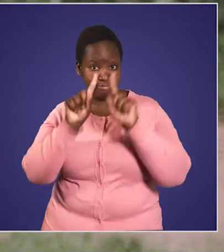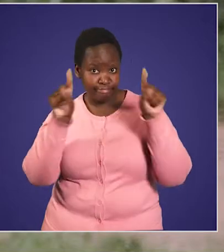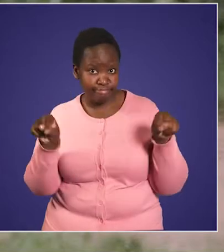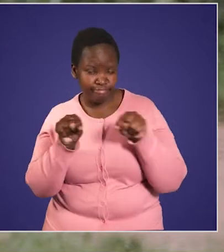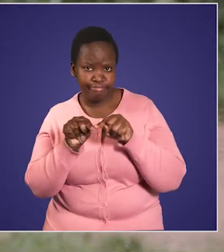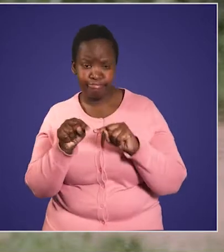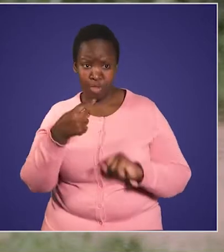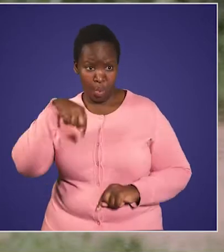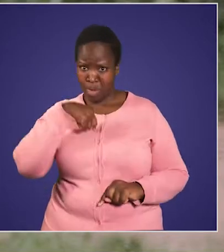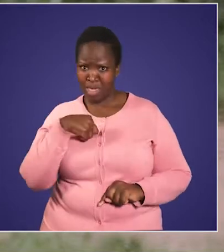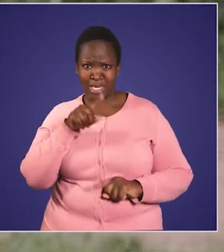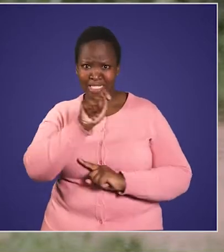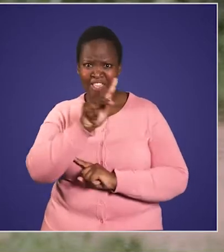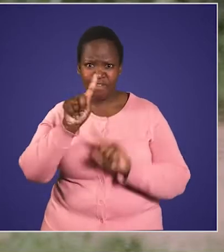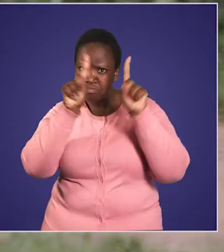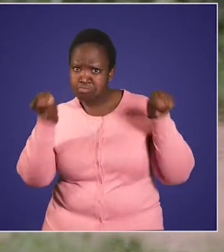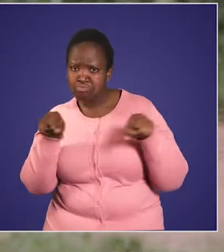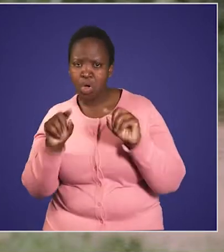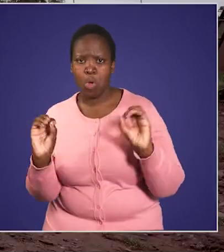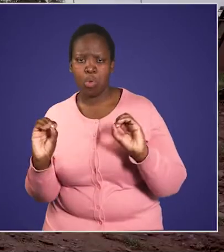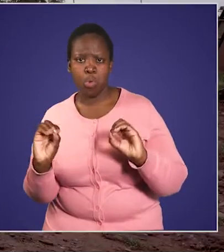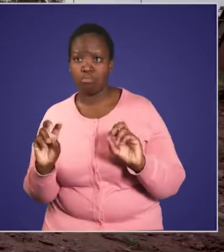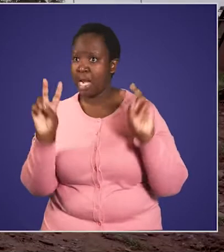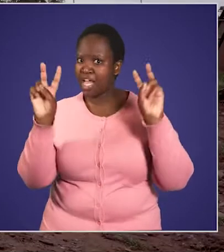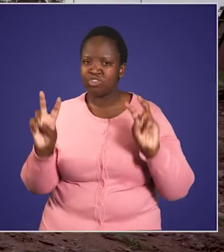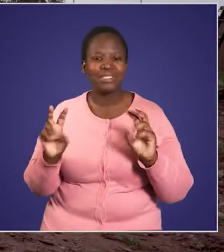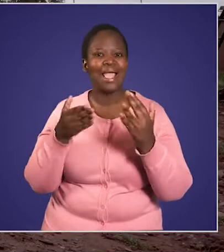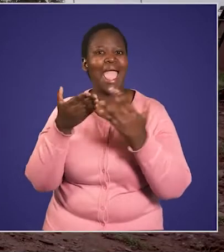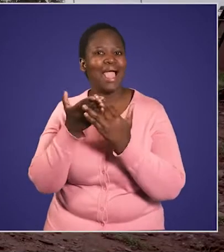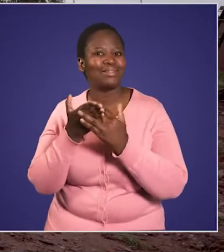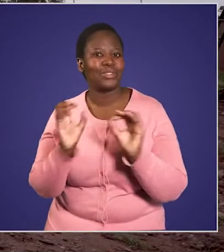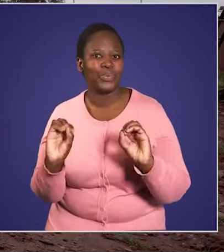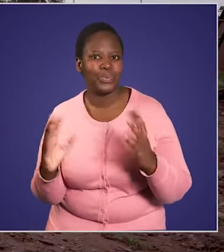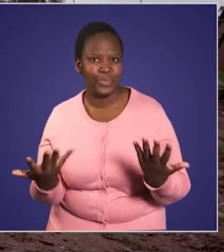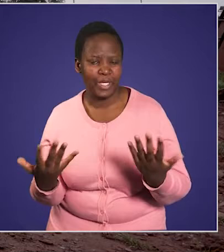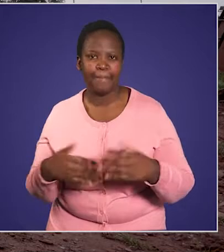Here we don't have TV sets. There's no electricity.